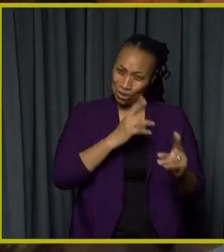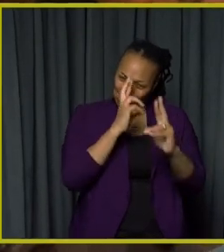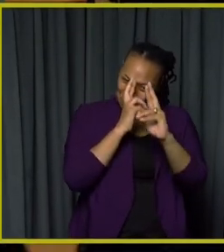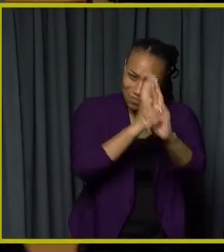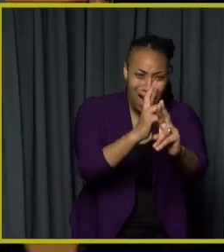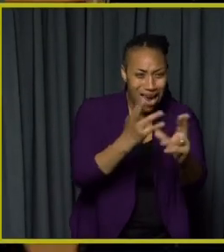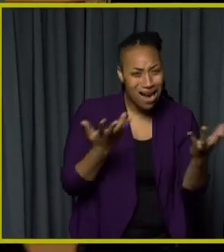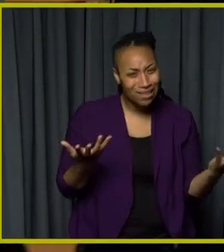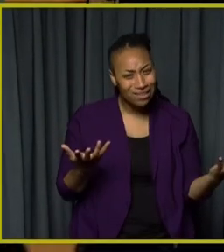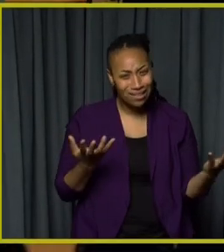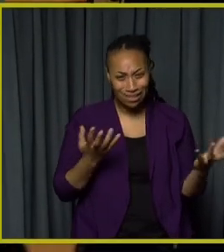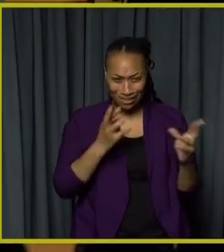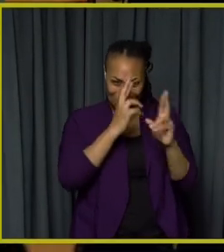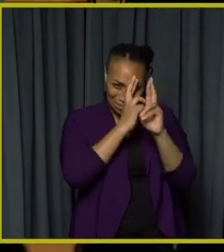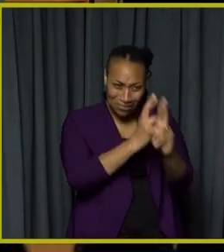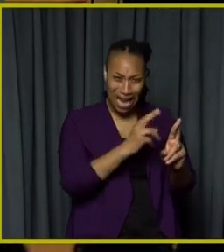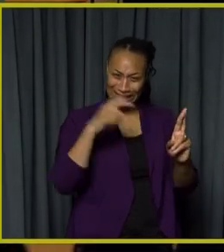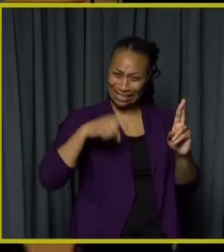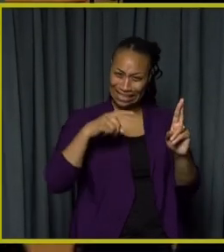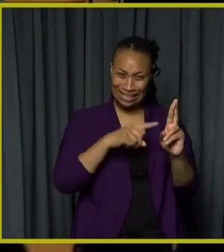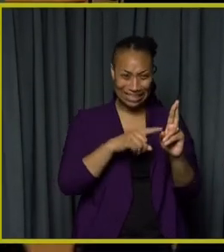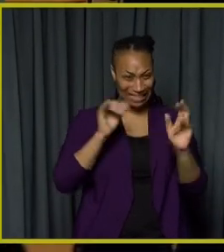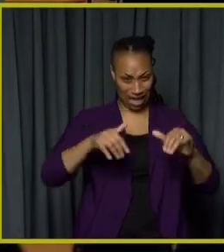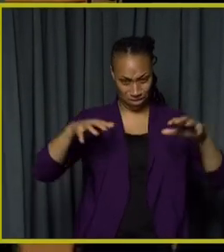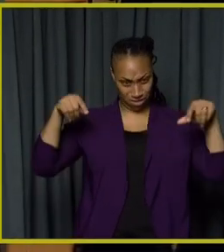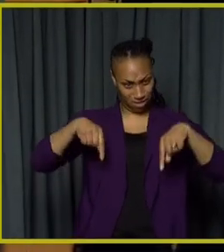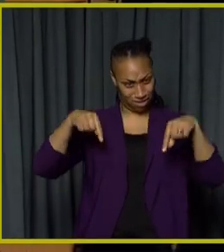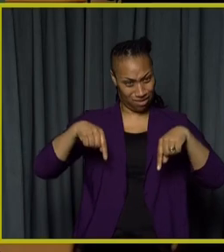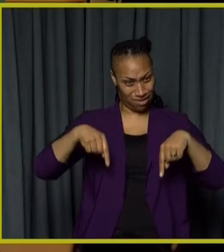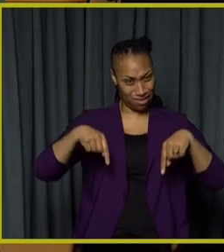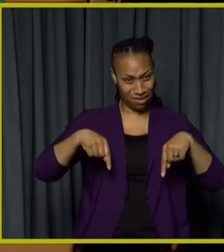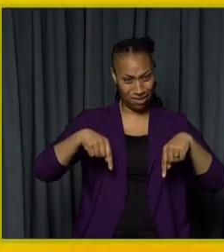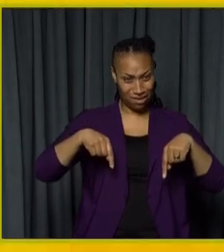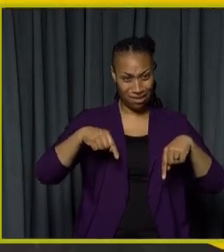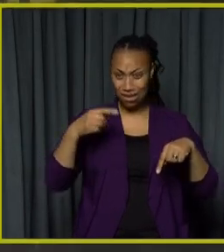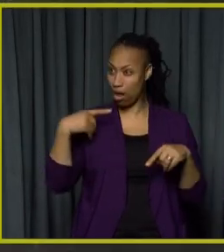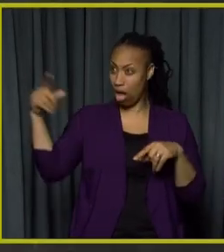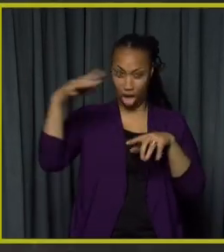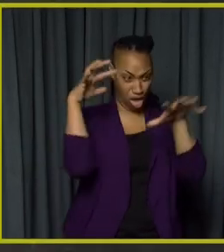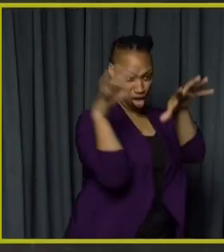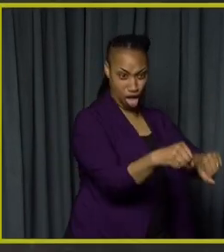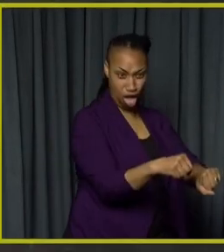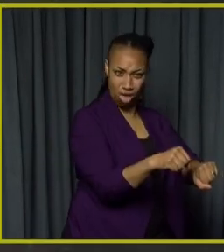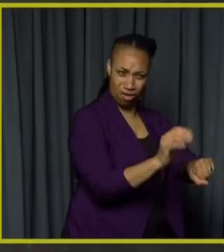quite. And that they should never take away our dignity.